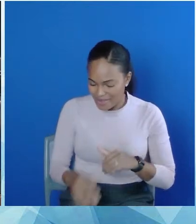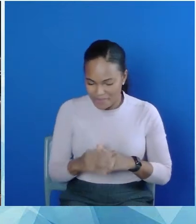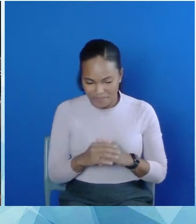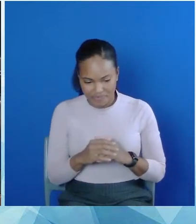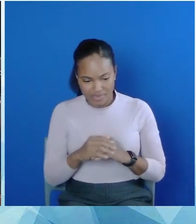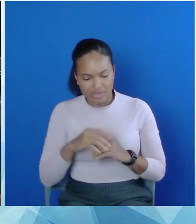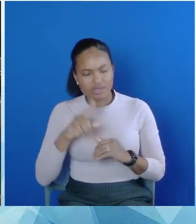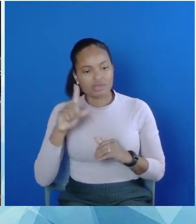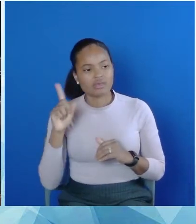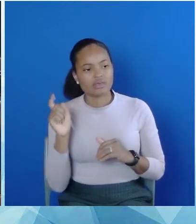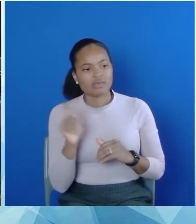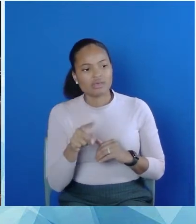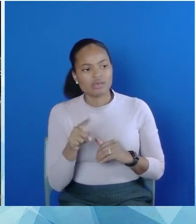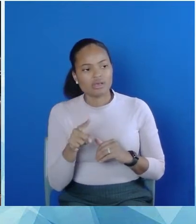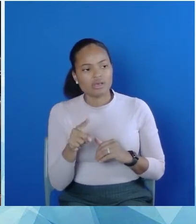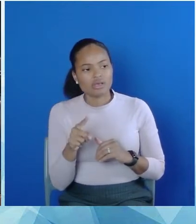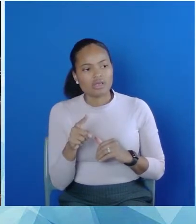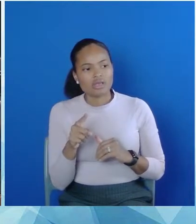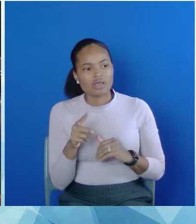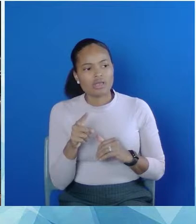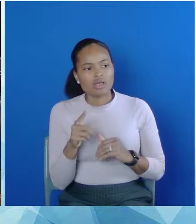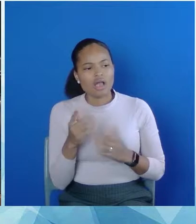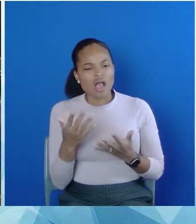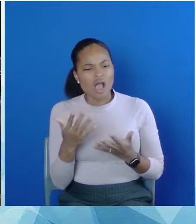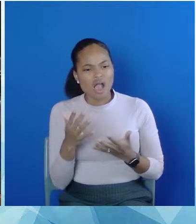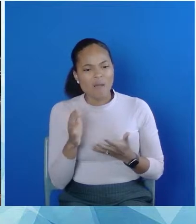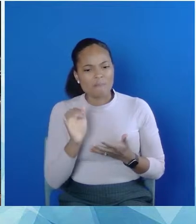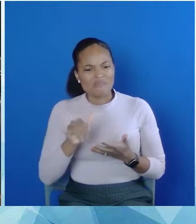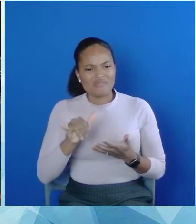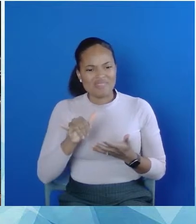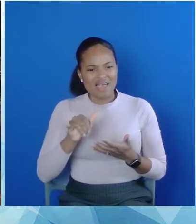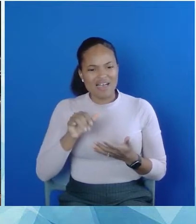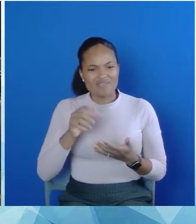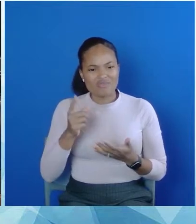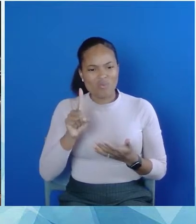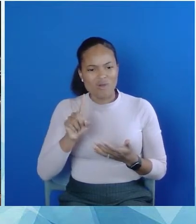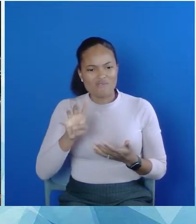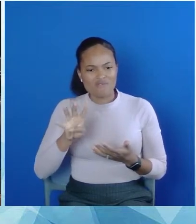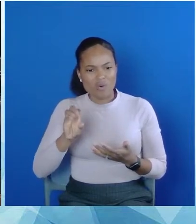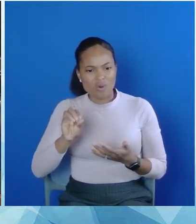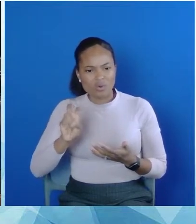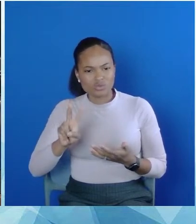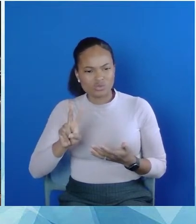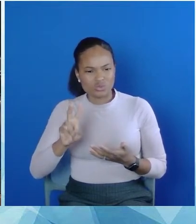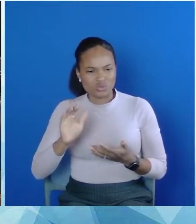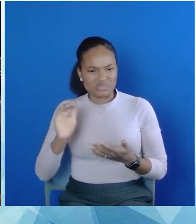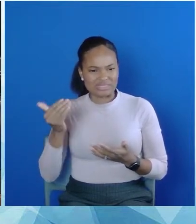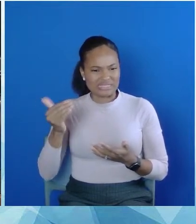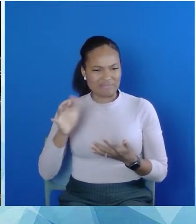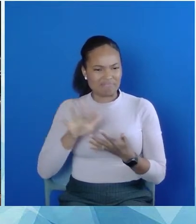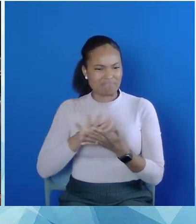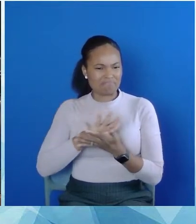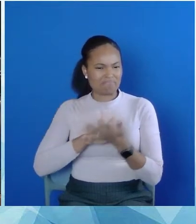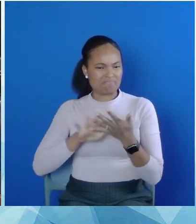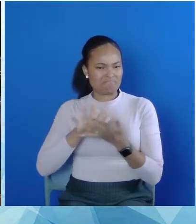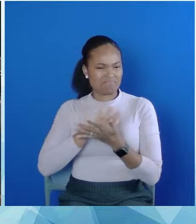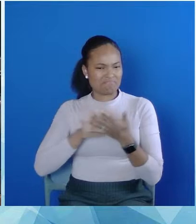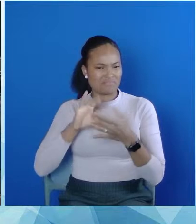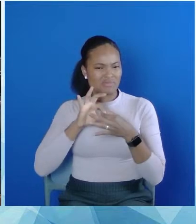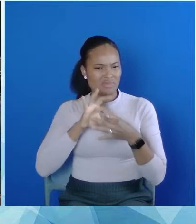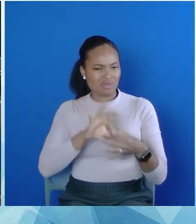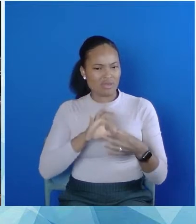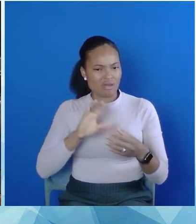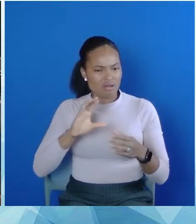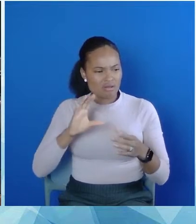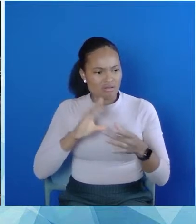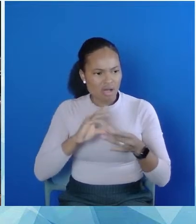question. Just there's a certain level of ambiguity around 1402 when it came to public comments, particularly when it was the Education